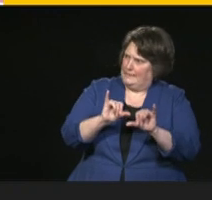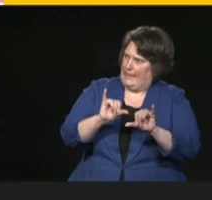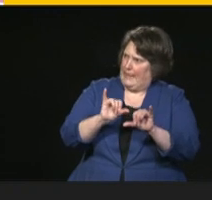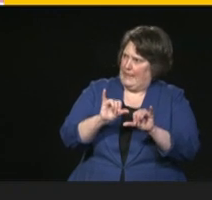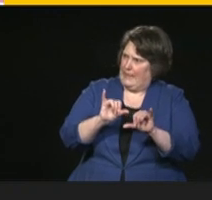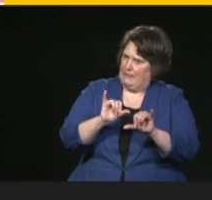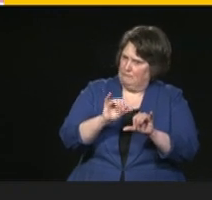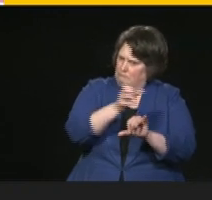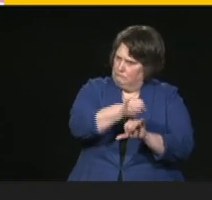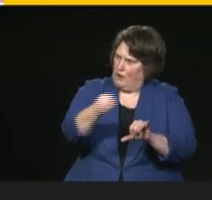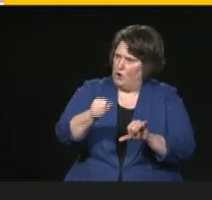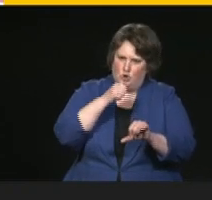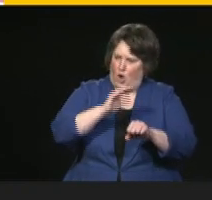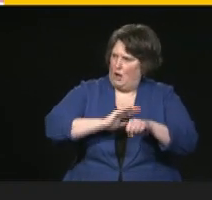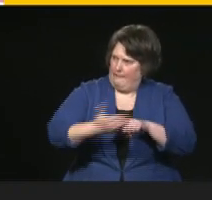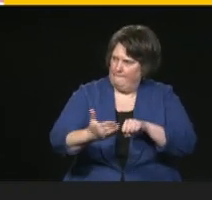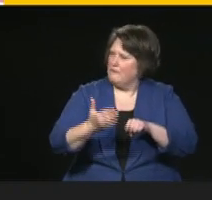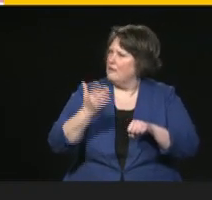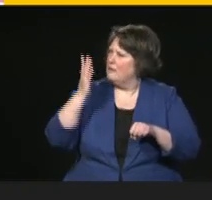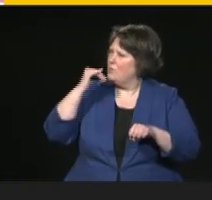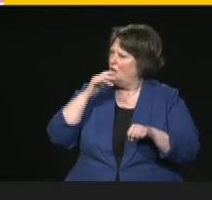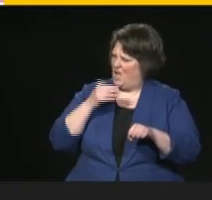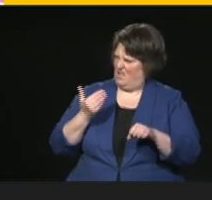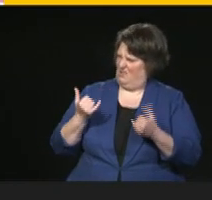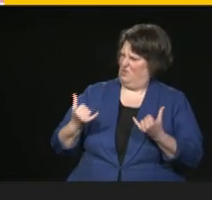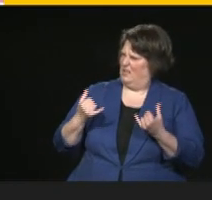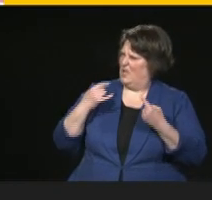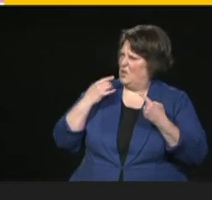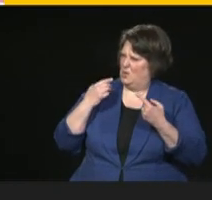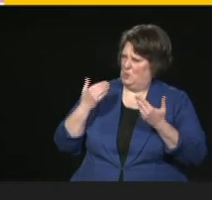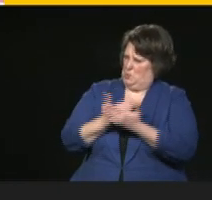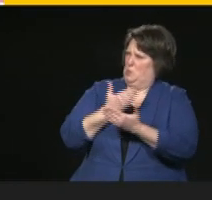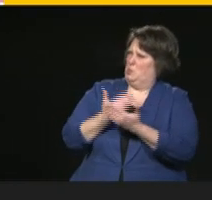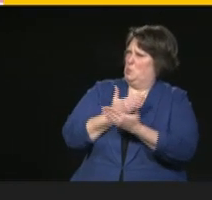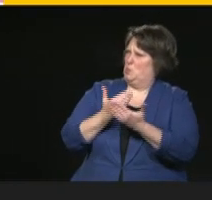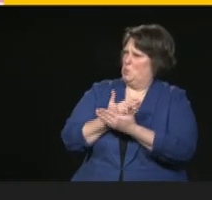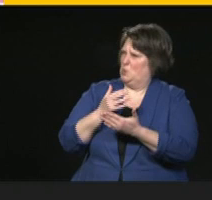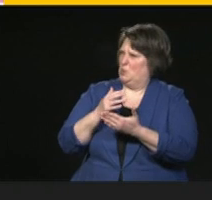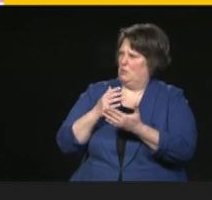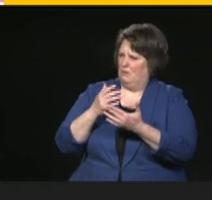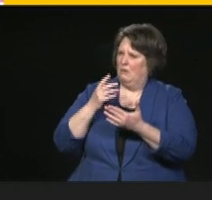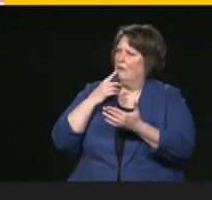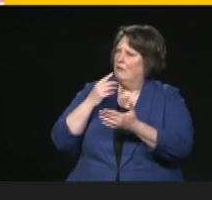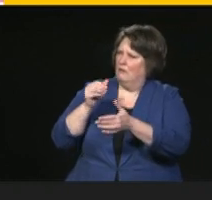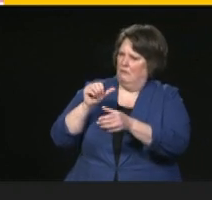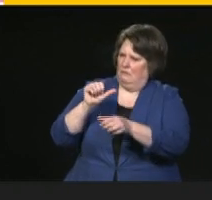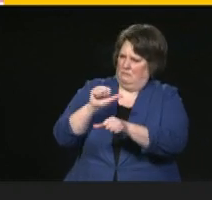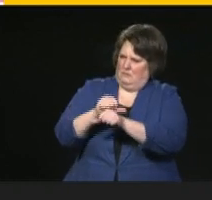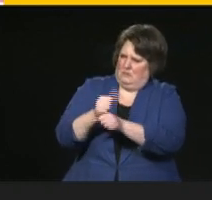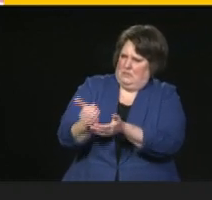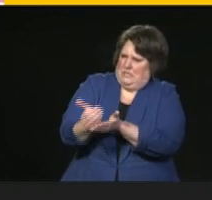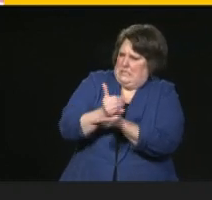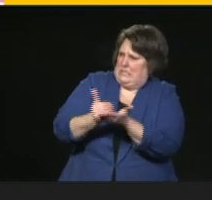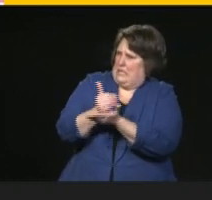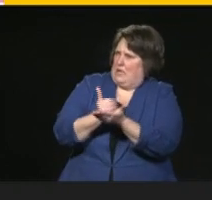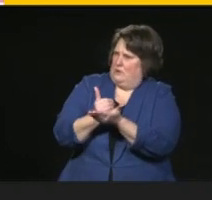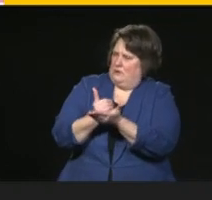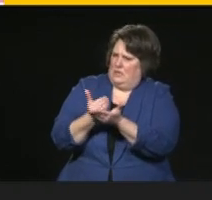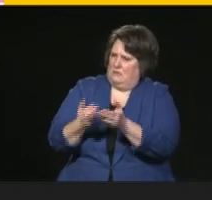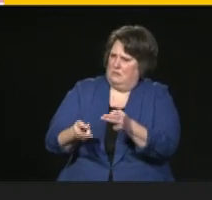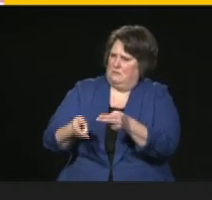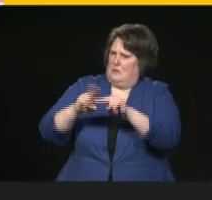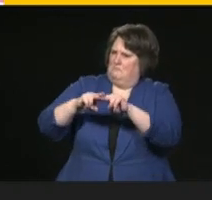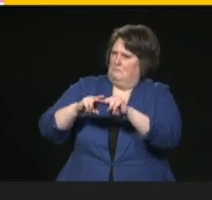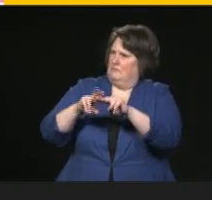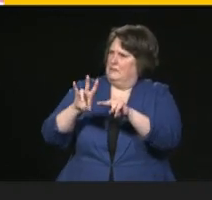today this new measure, this 75% subsidy for SMEs? Is that because this